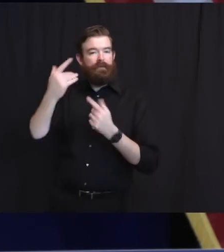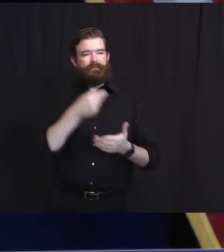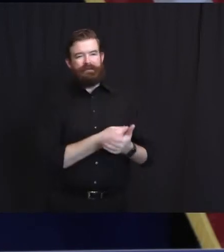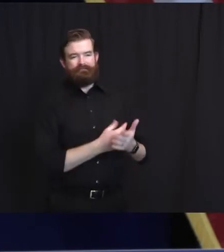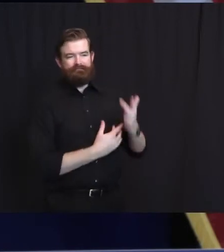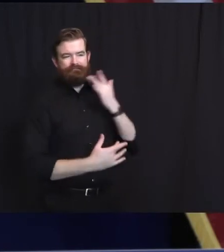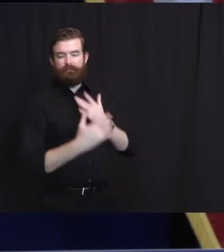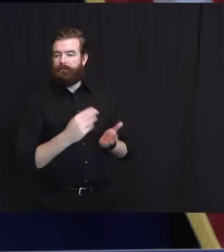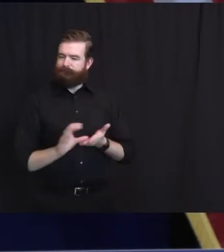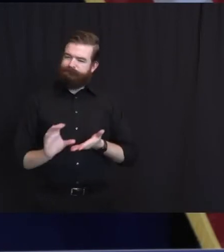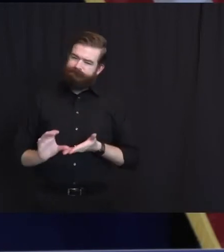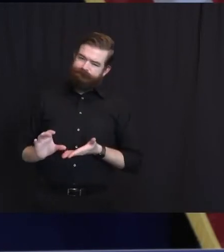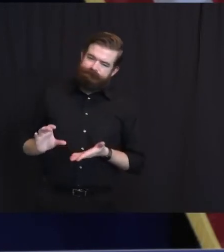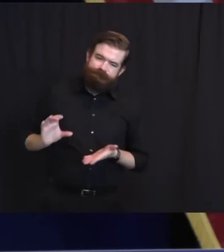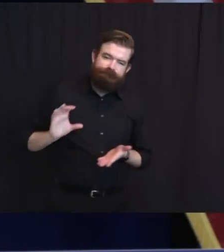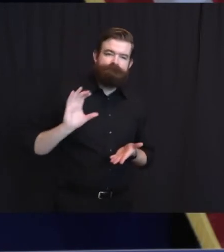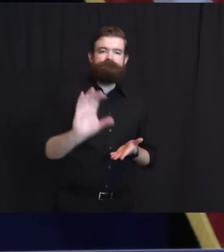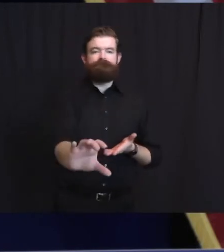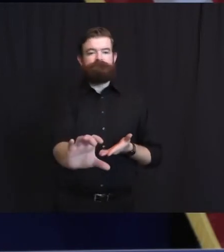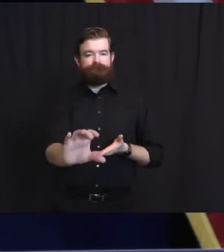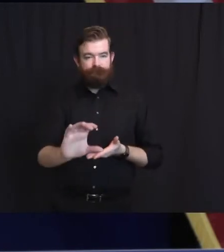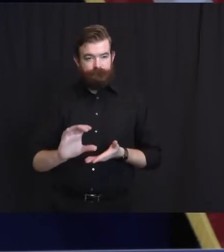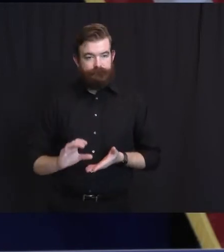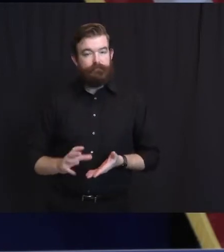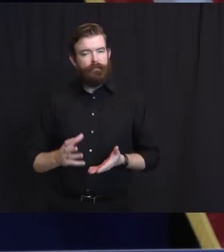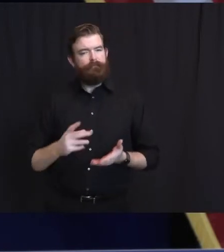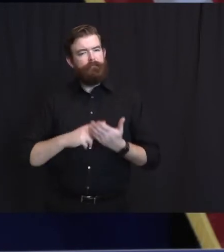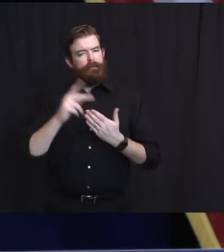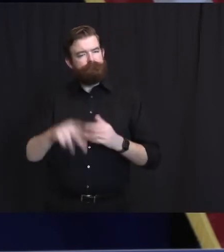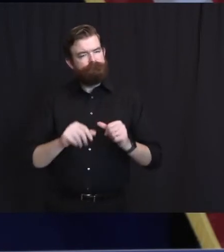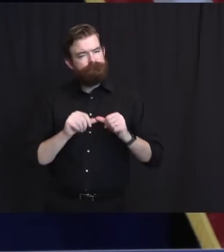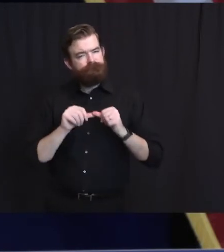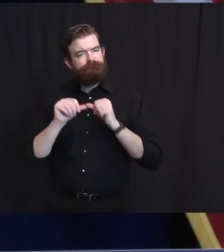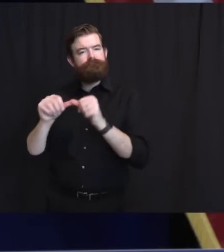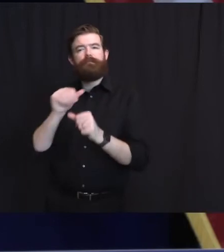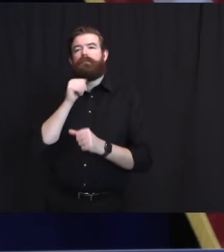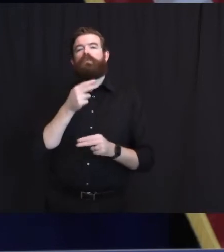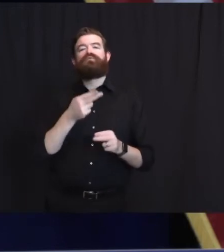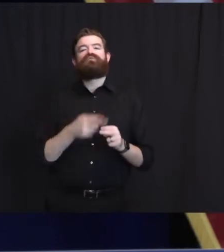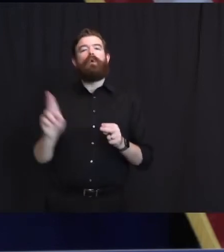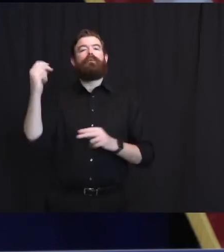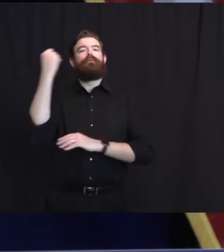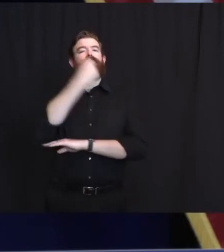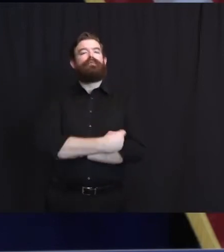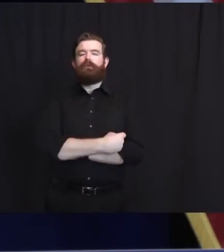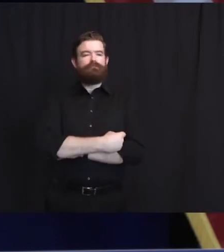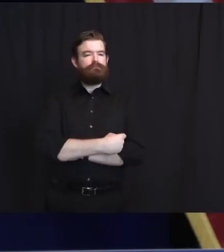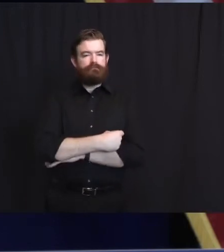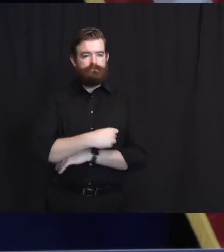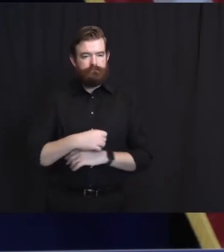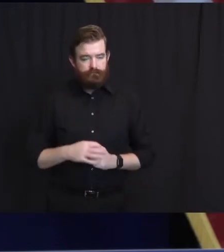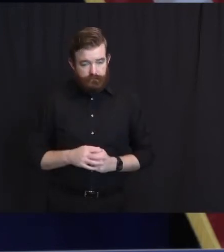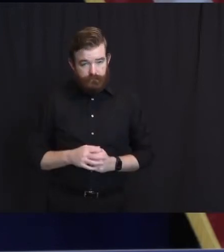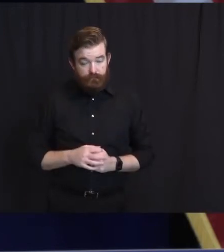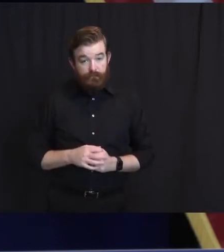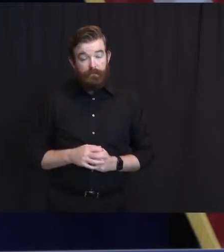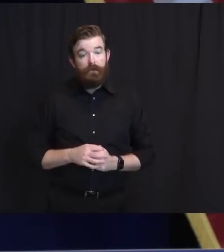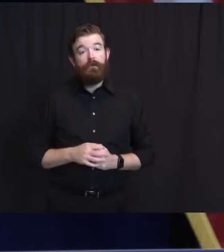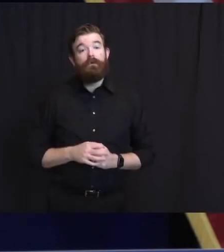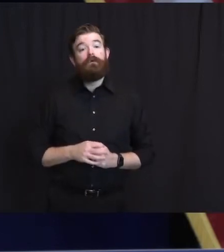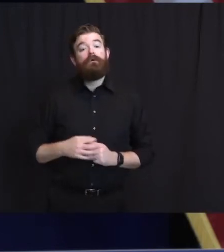on long-term sustainability. For more than 20 years, the Department of Education has been using preschool as an